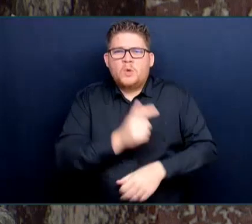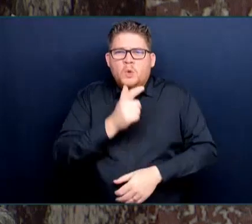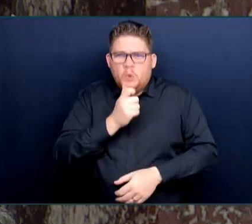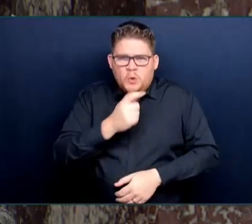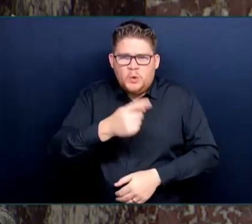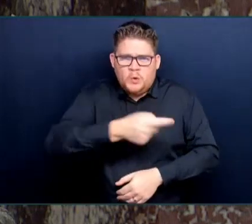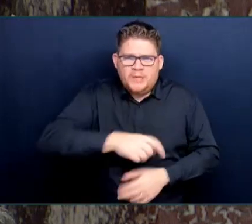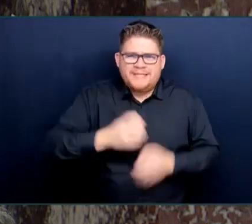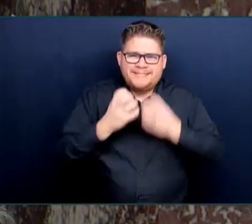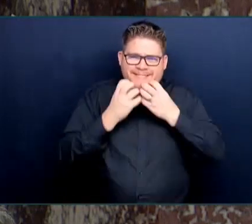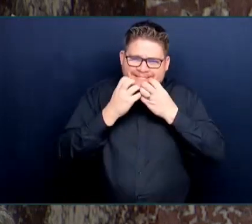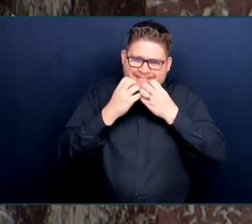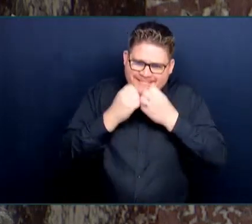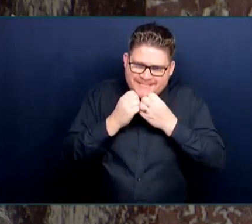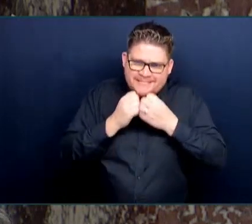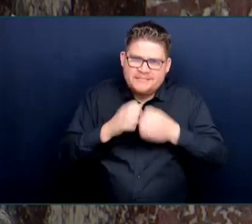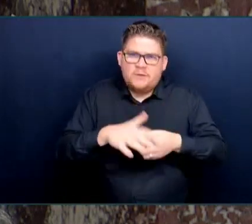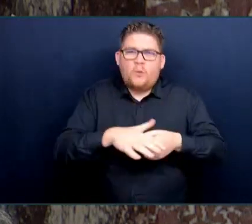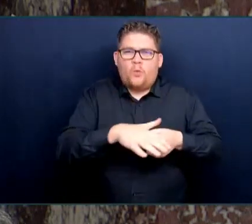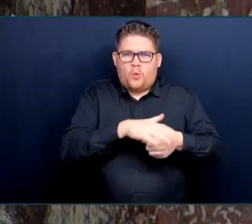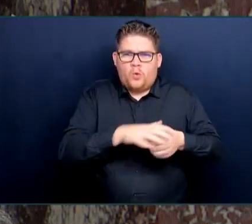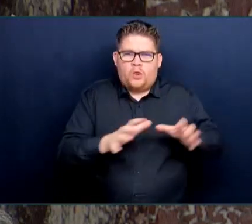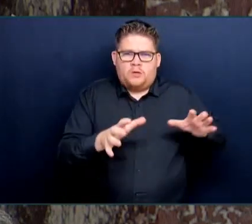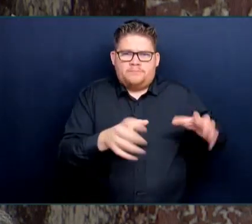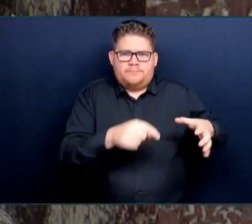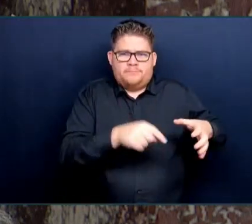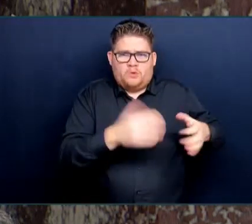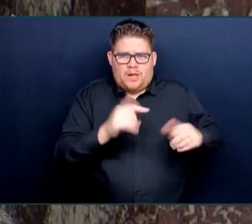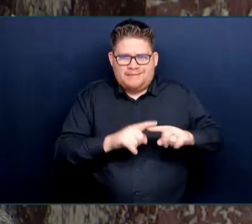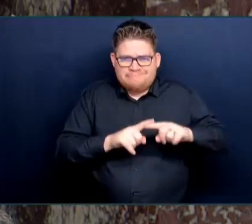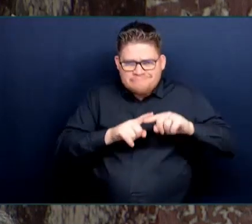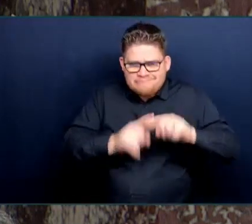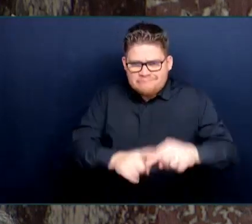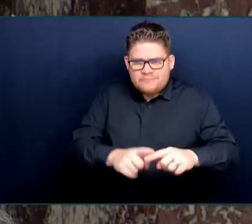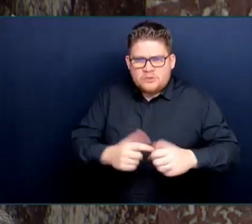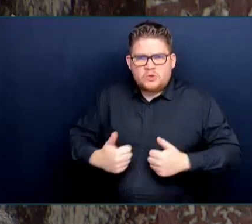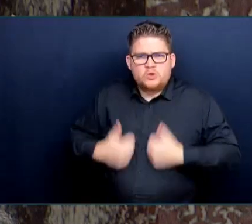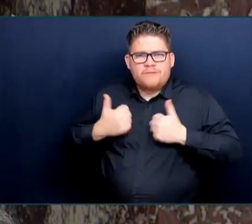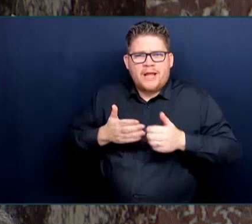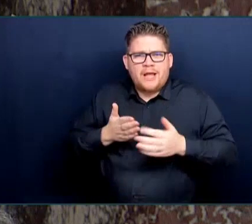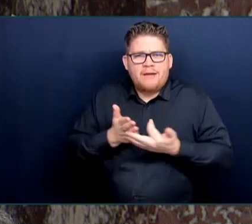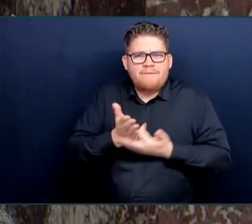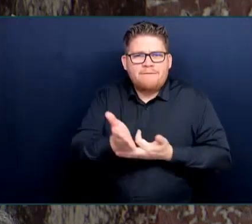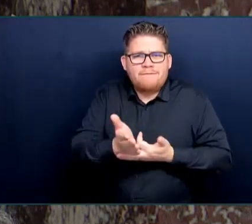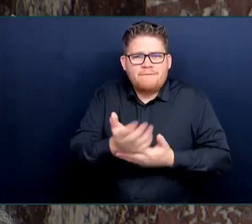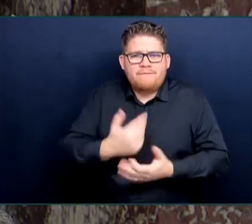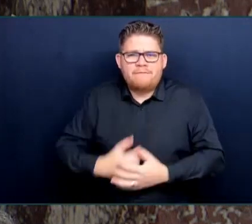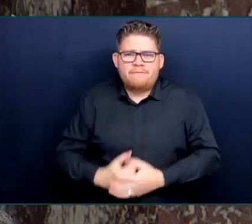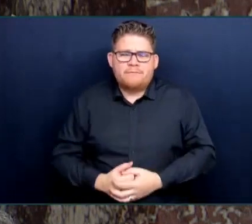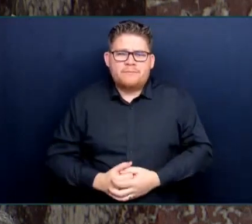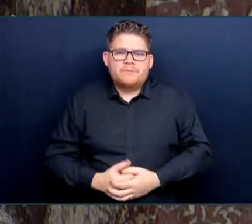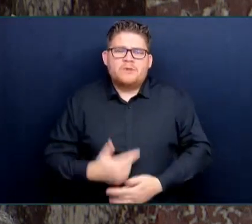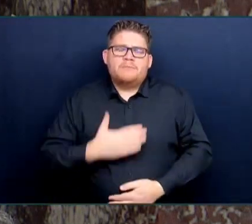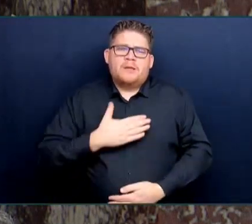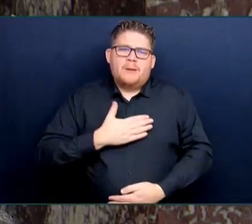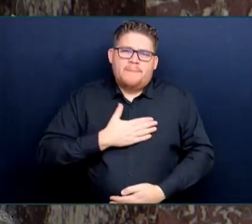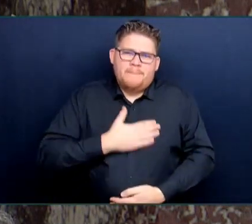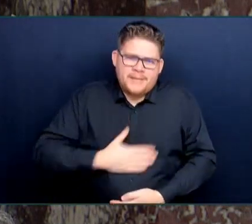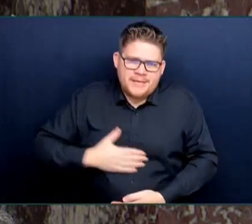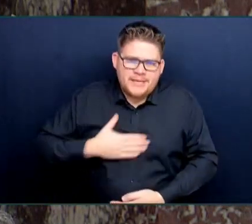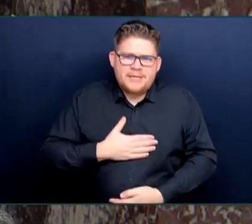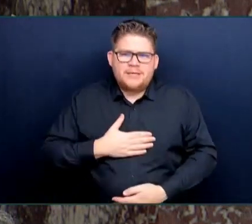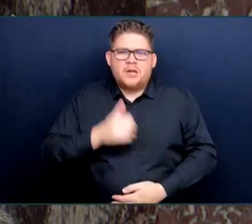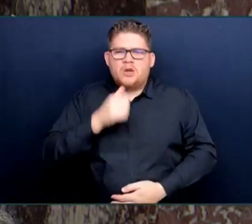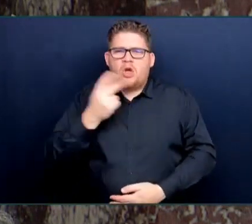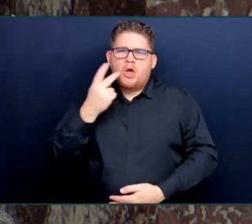resources they count on for survival. Don't leave here with regrets, he said, because you will stew over it for